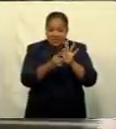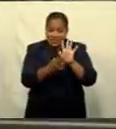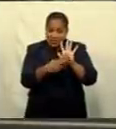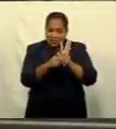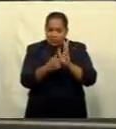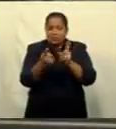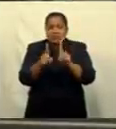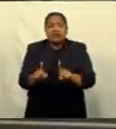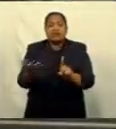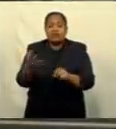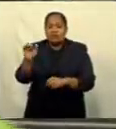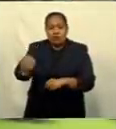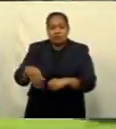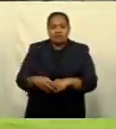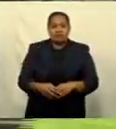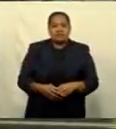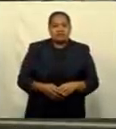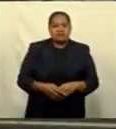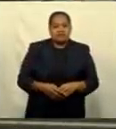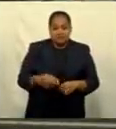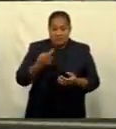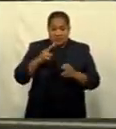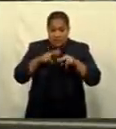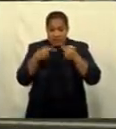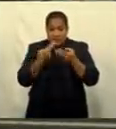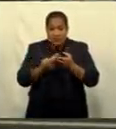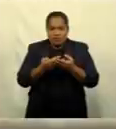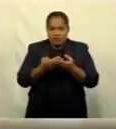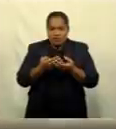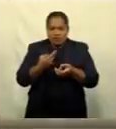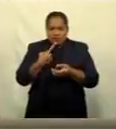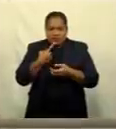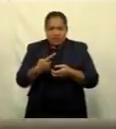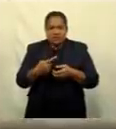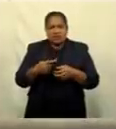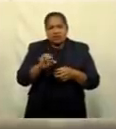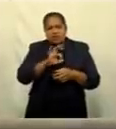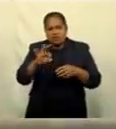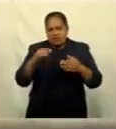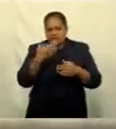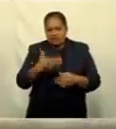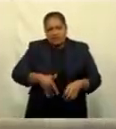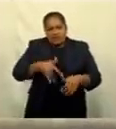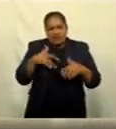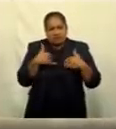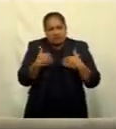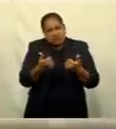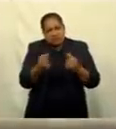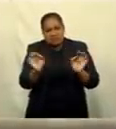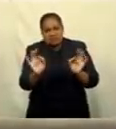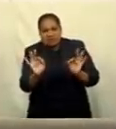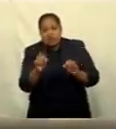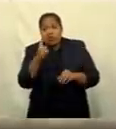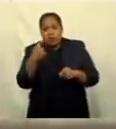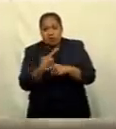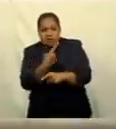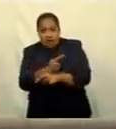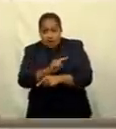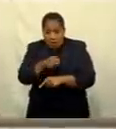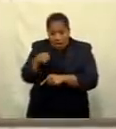Ministry confirms his family reported that he had been feeling unwell for 1 week. The deceased had received his first dose